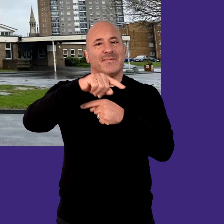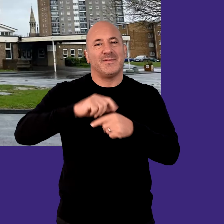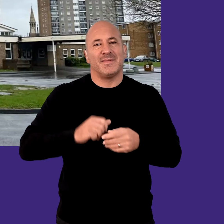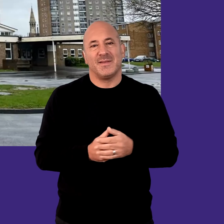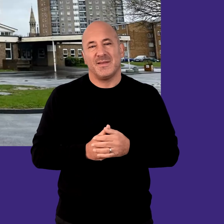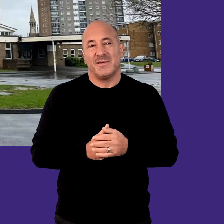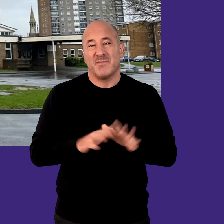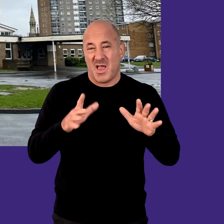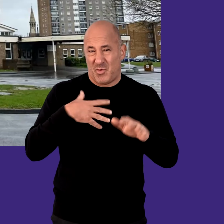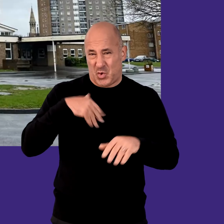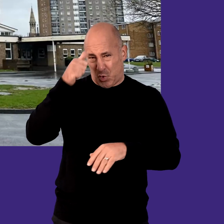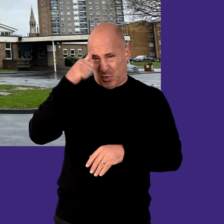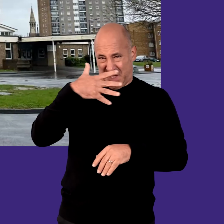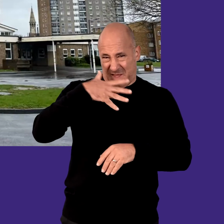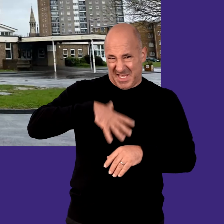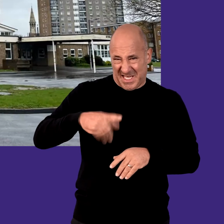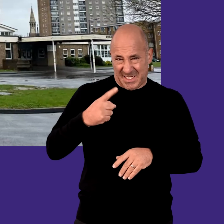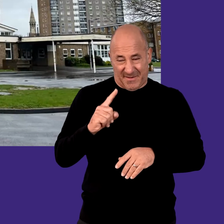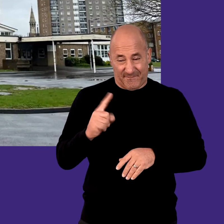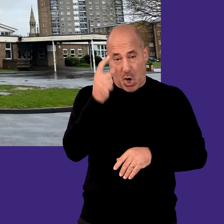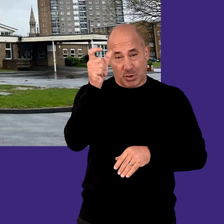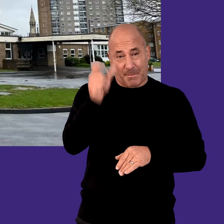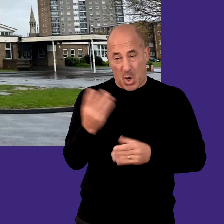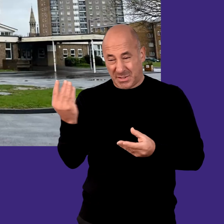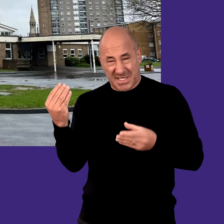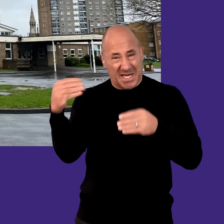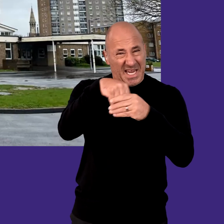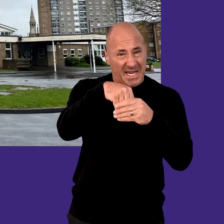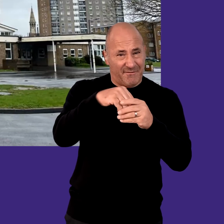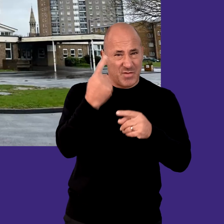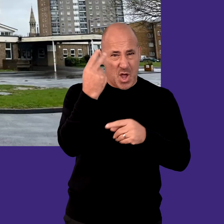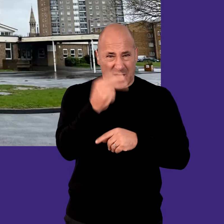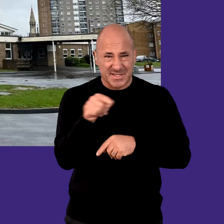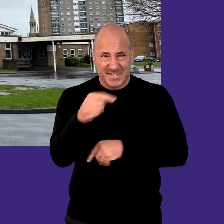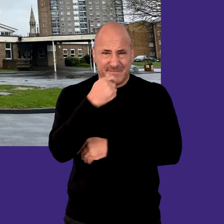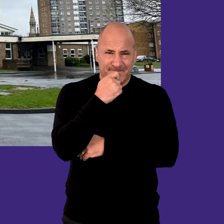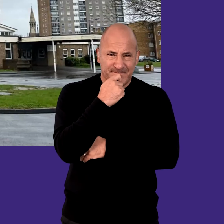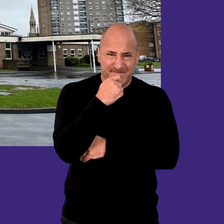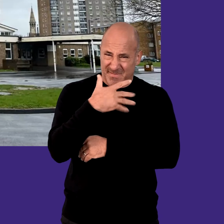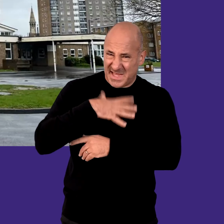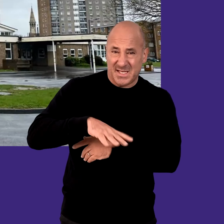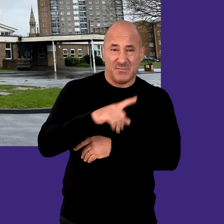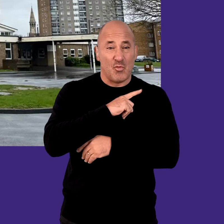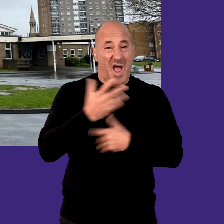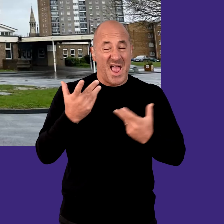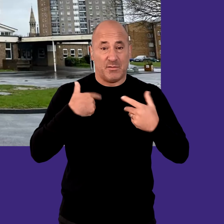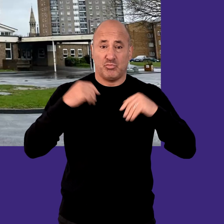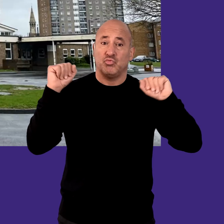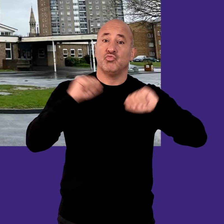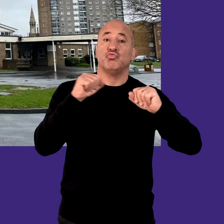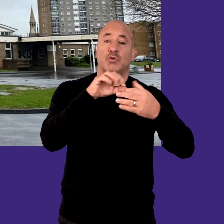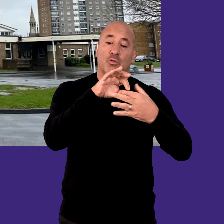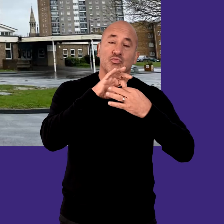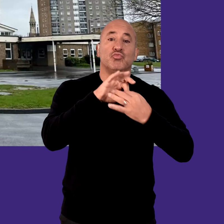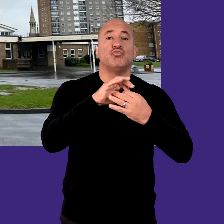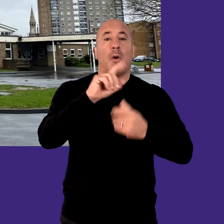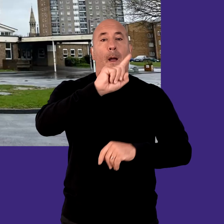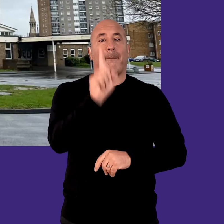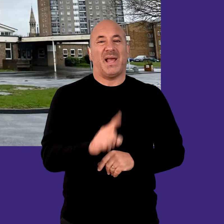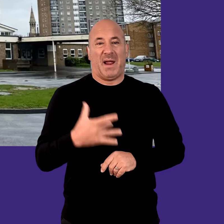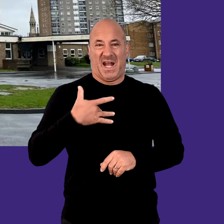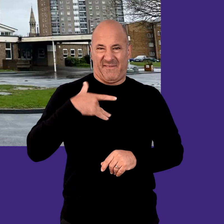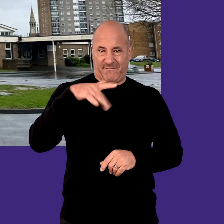get to know the community, but we were really aware that we needed to programme the first artist. We needed to